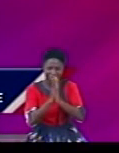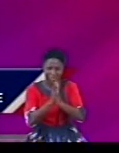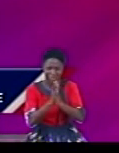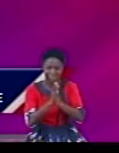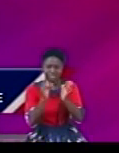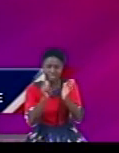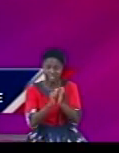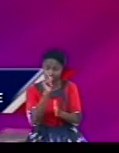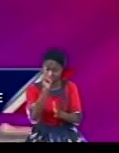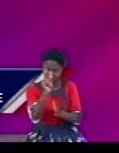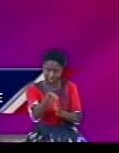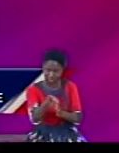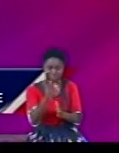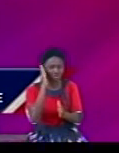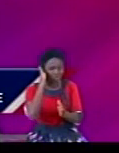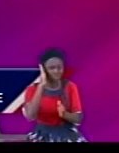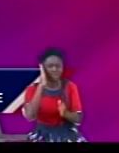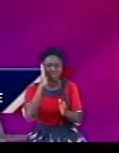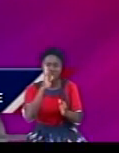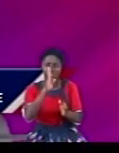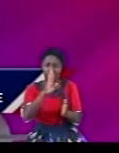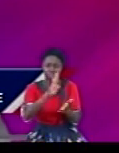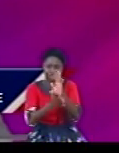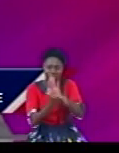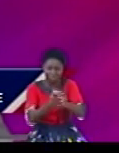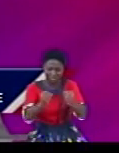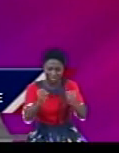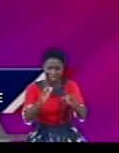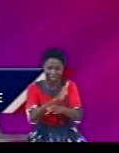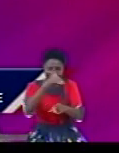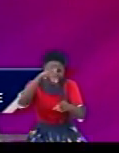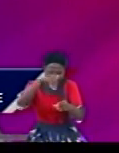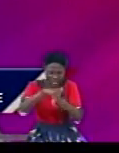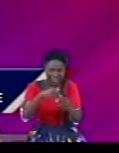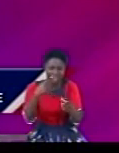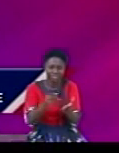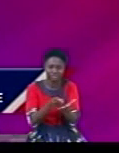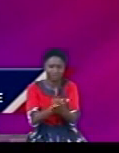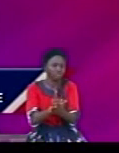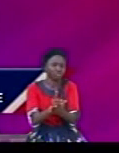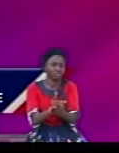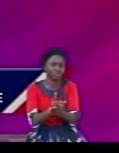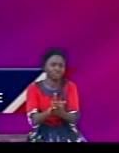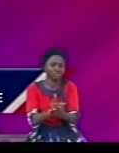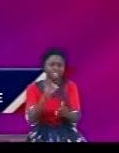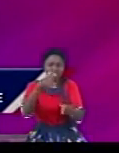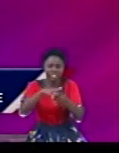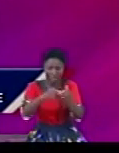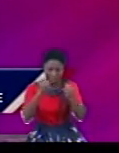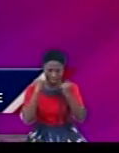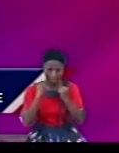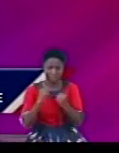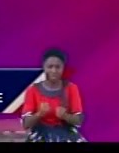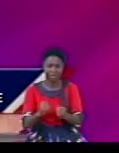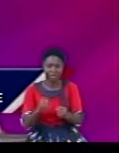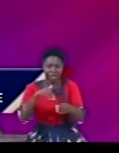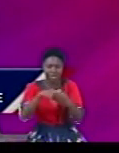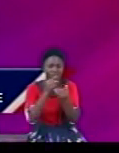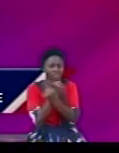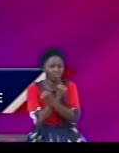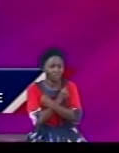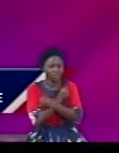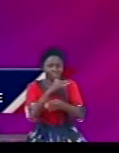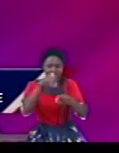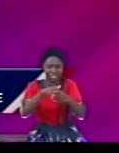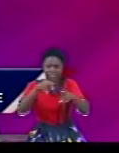that you will be powerful, effective in the truth, in knowledge, in power, in